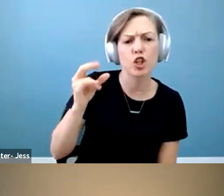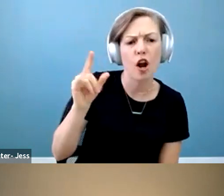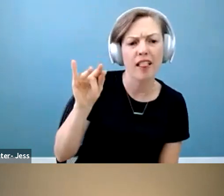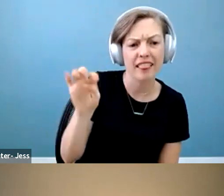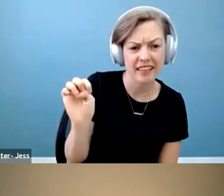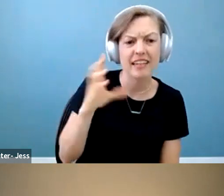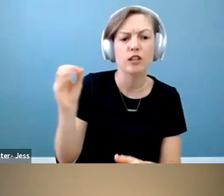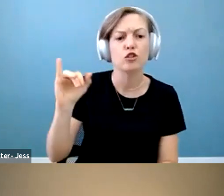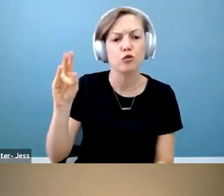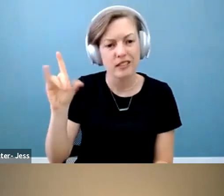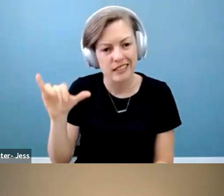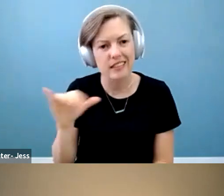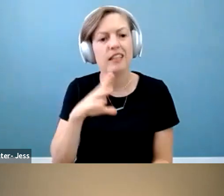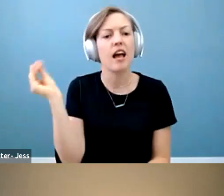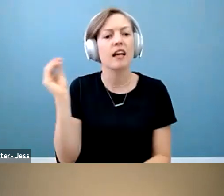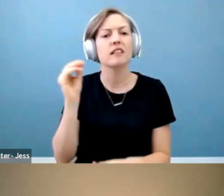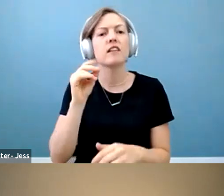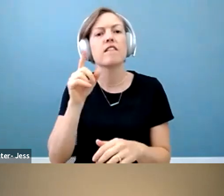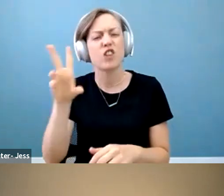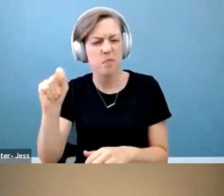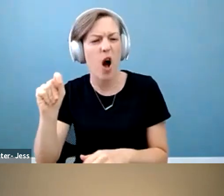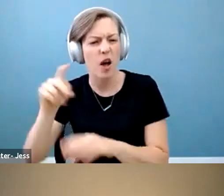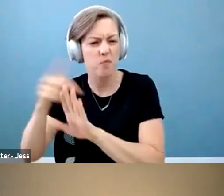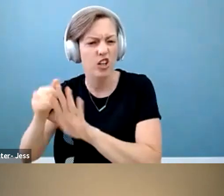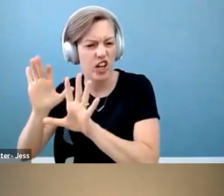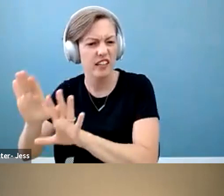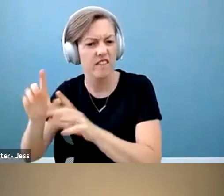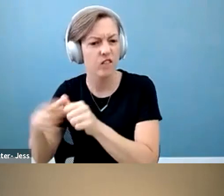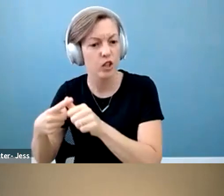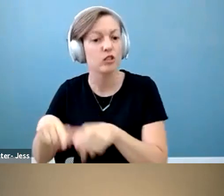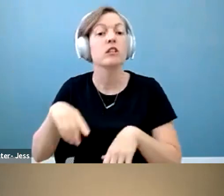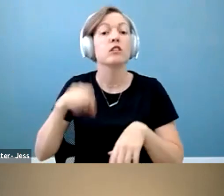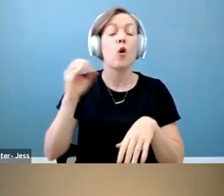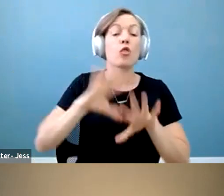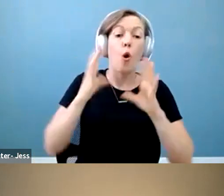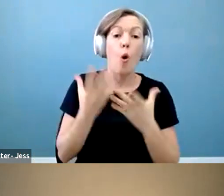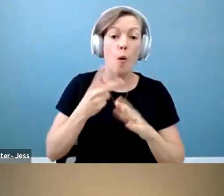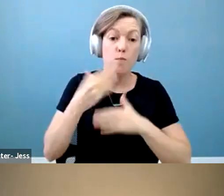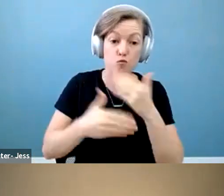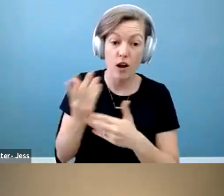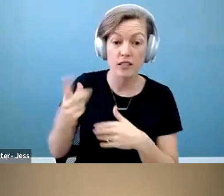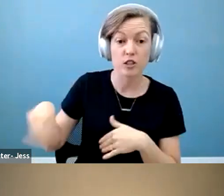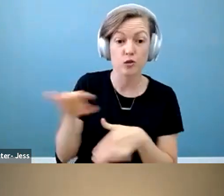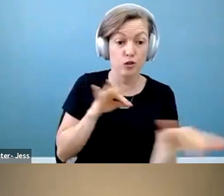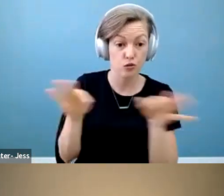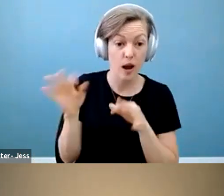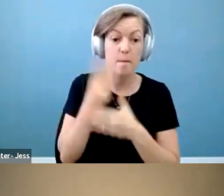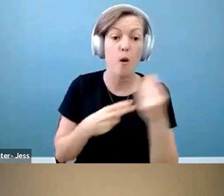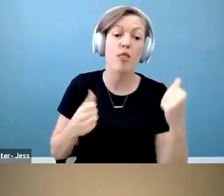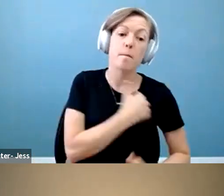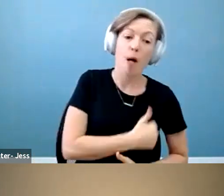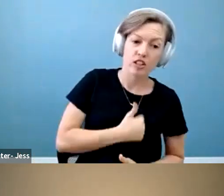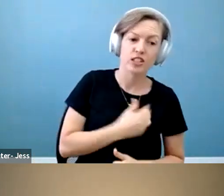and Judy in the kind of for the Vermont project. So the whole process that you described, both the apology, but also